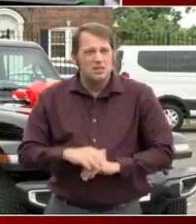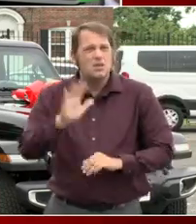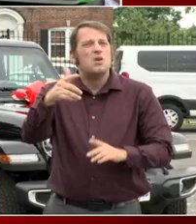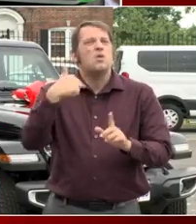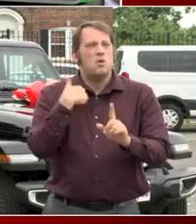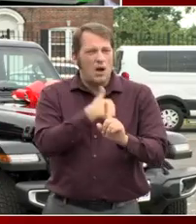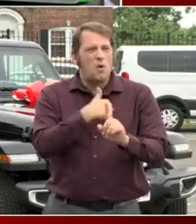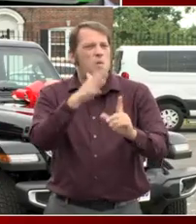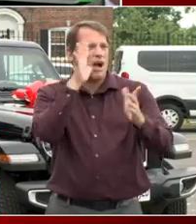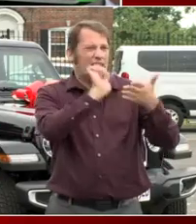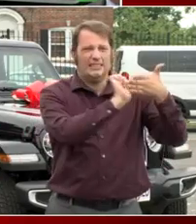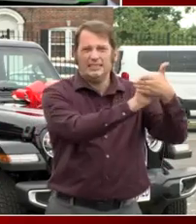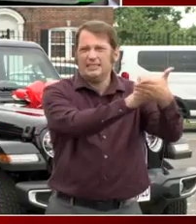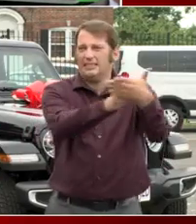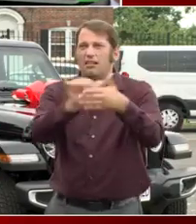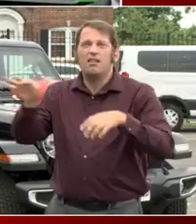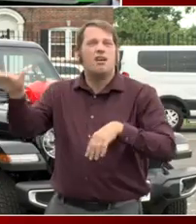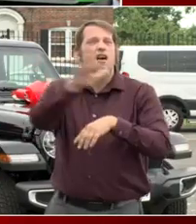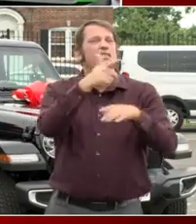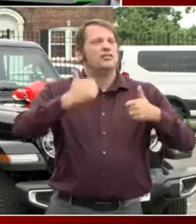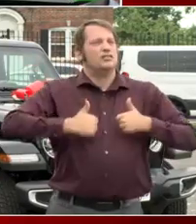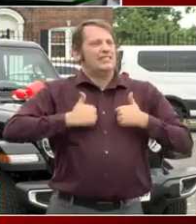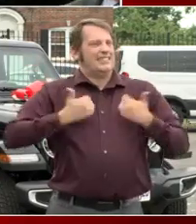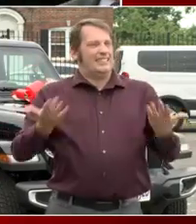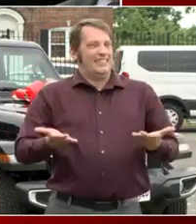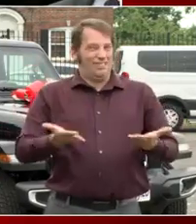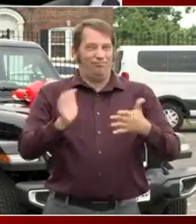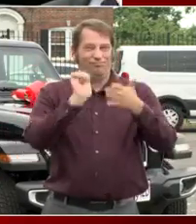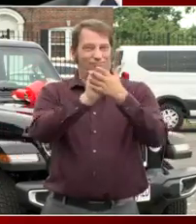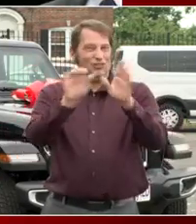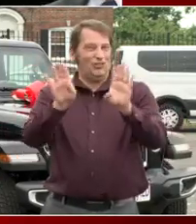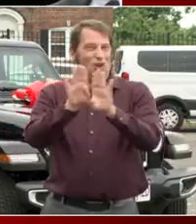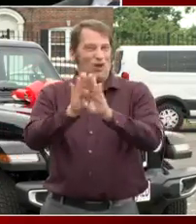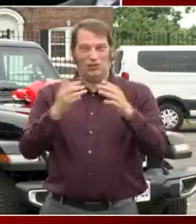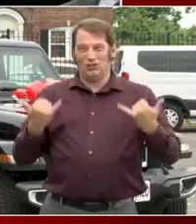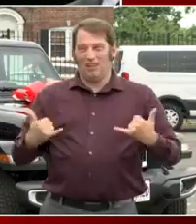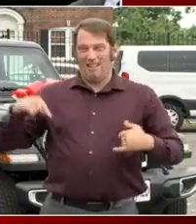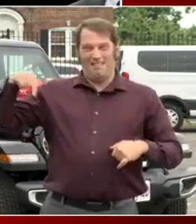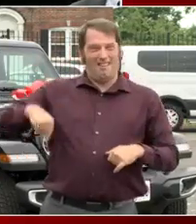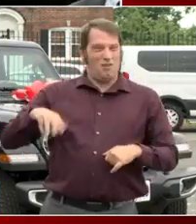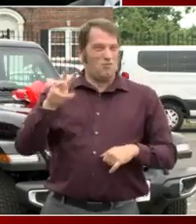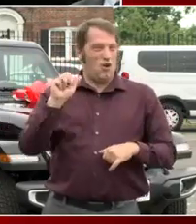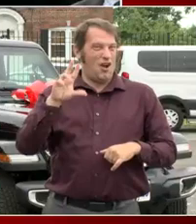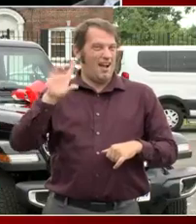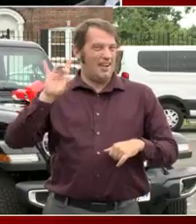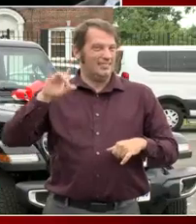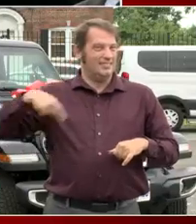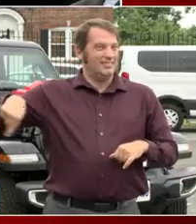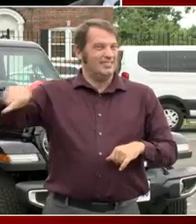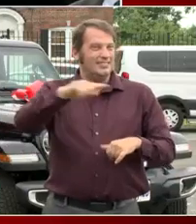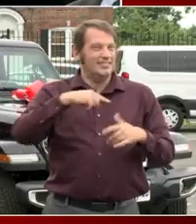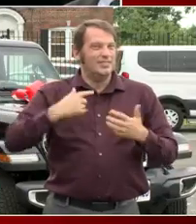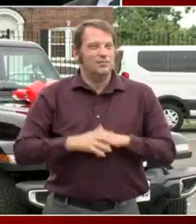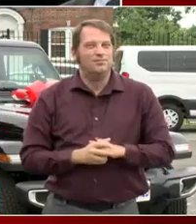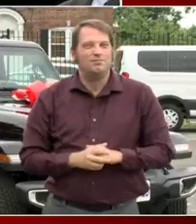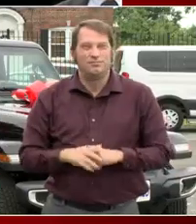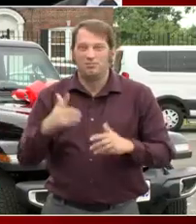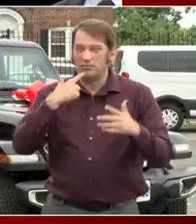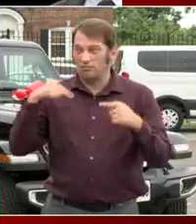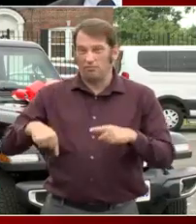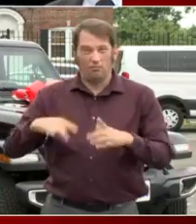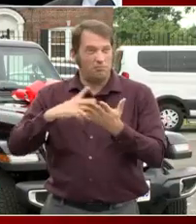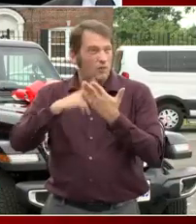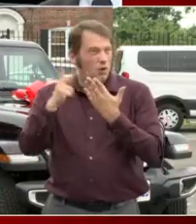everybody. We today are also launching a very important incentive. So if